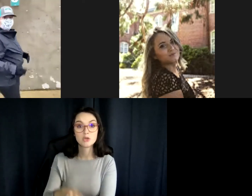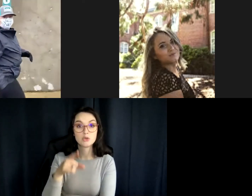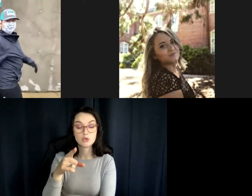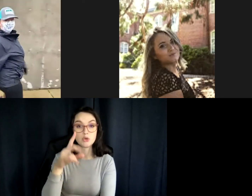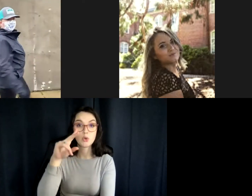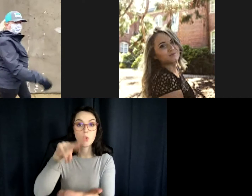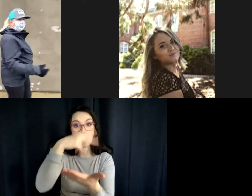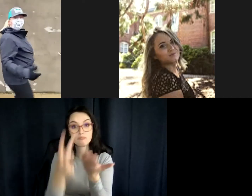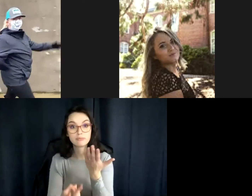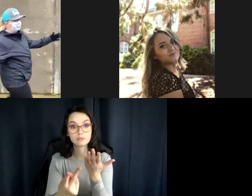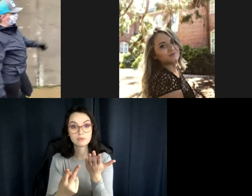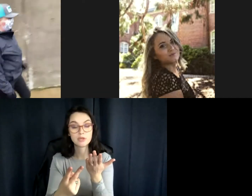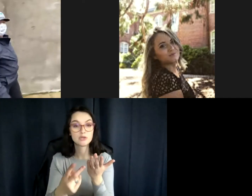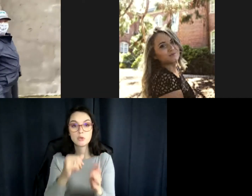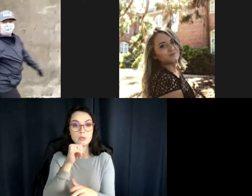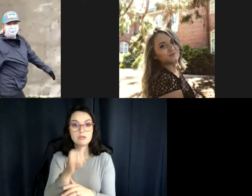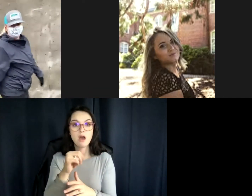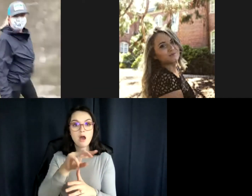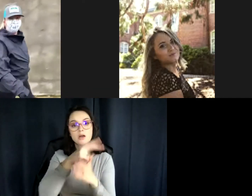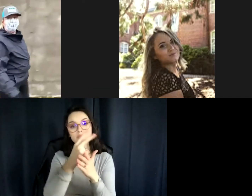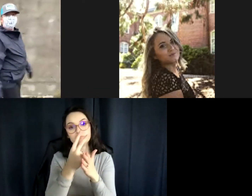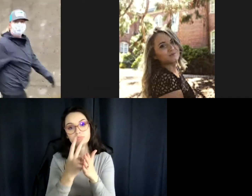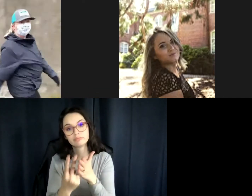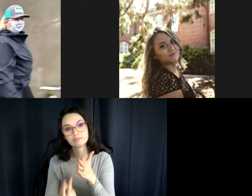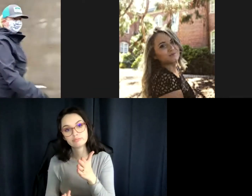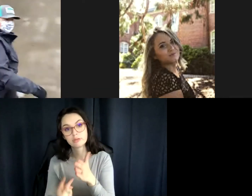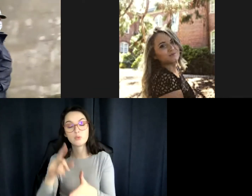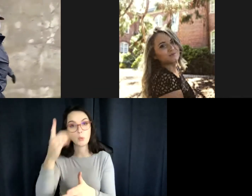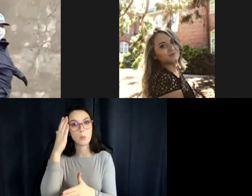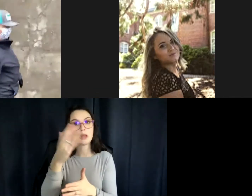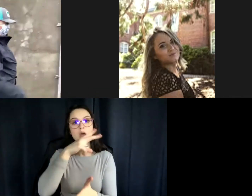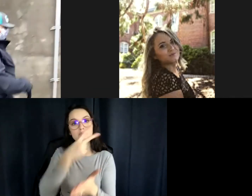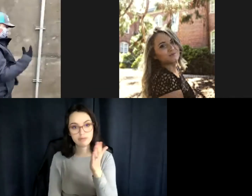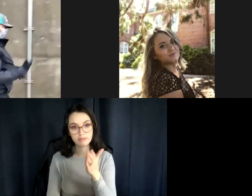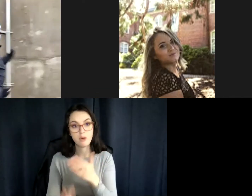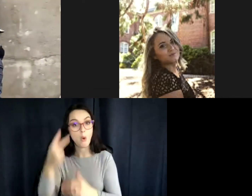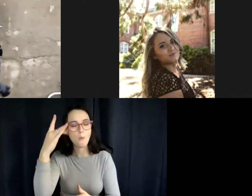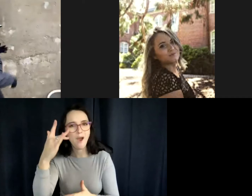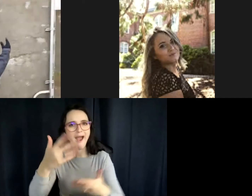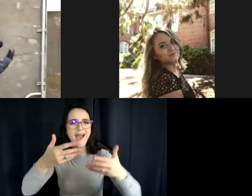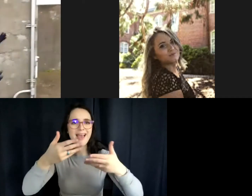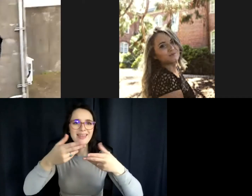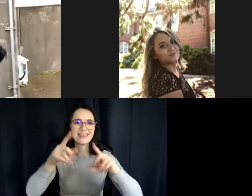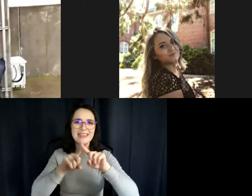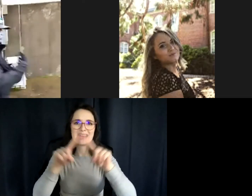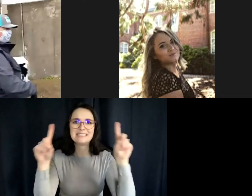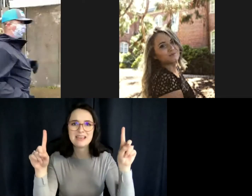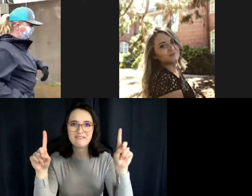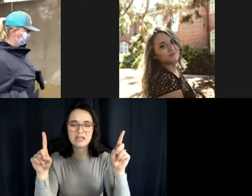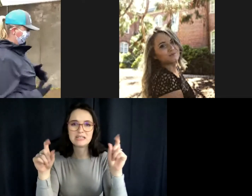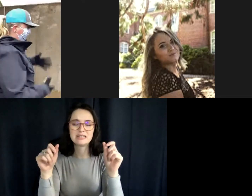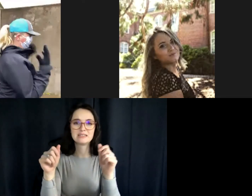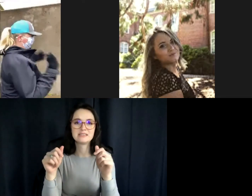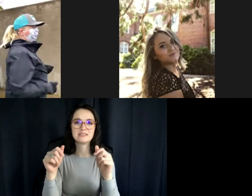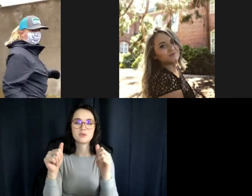running, and the primary clarifiers, which we didn't go up to see, are very similar. They look generally the same thing. This is the